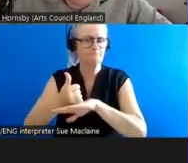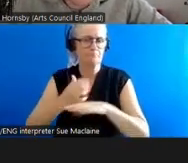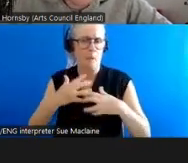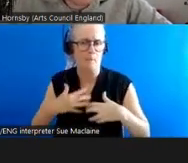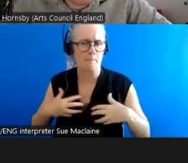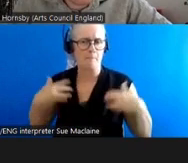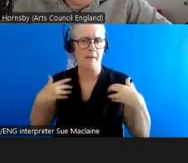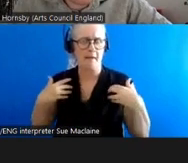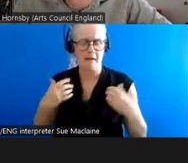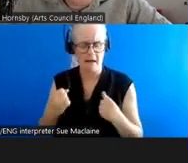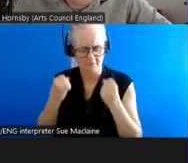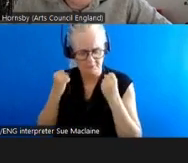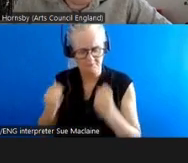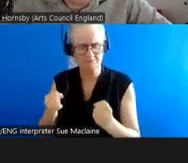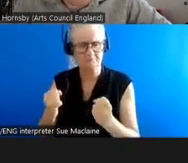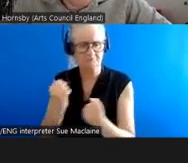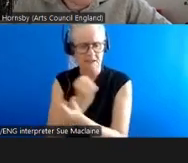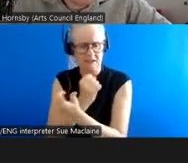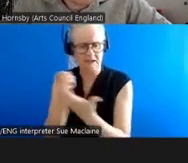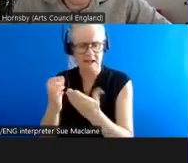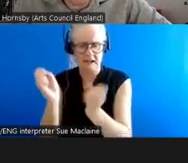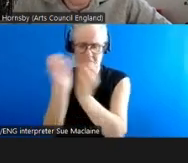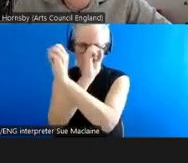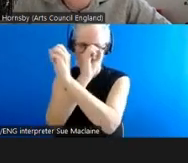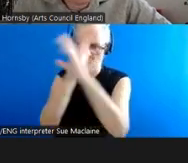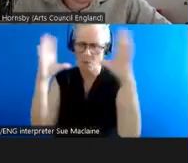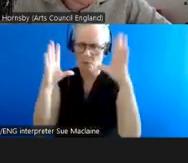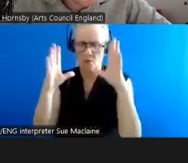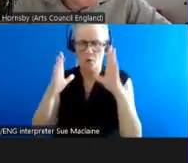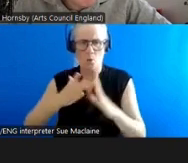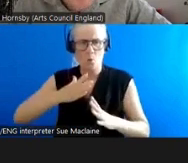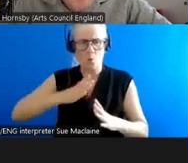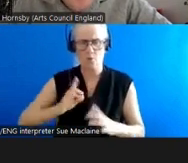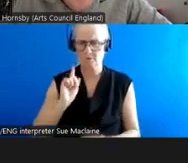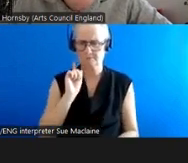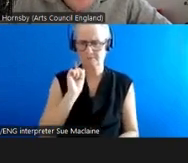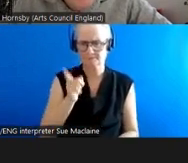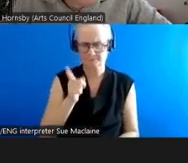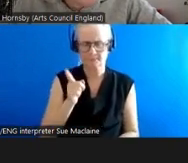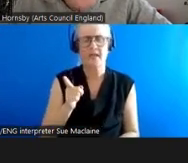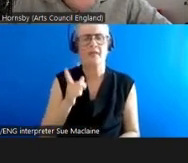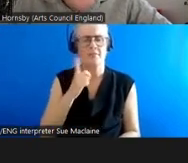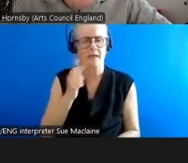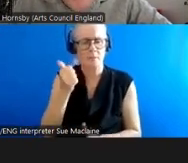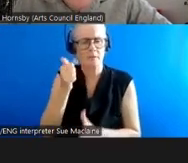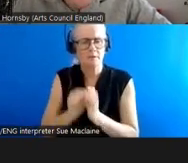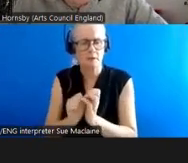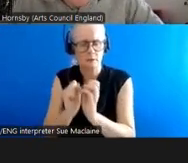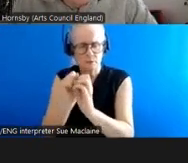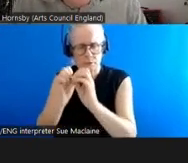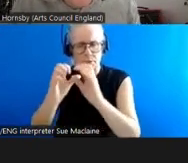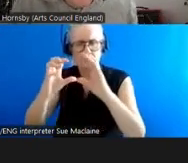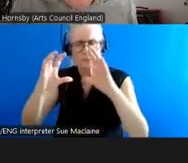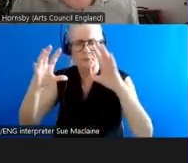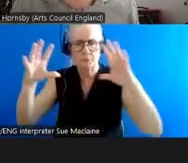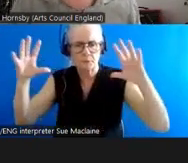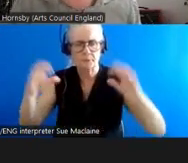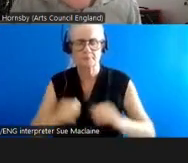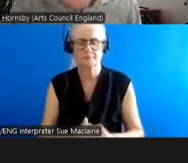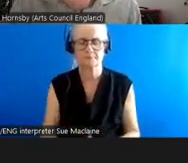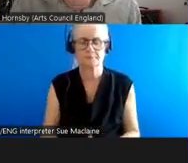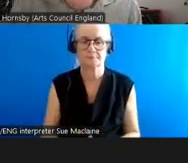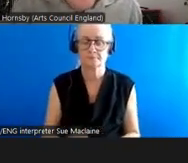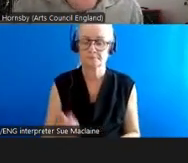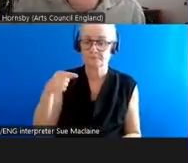and we'll start seeing more of that as well unfold over time. Alongside that as well, and kind of running in tangent,